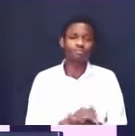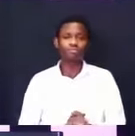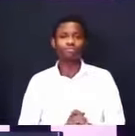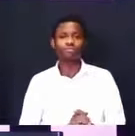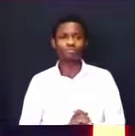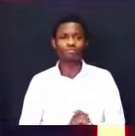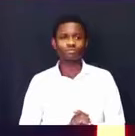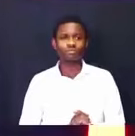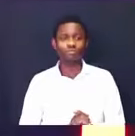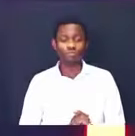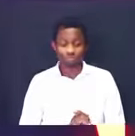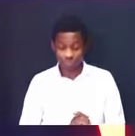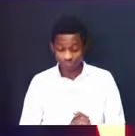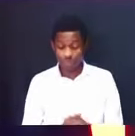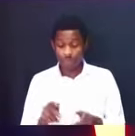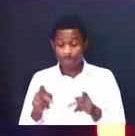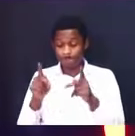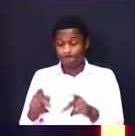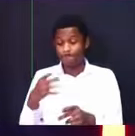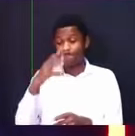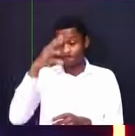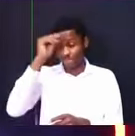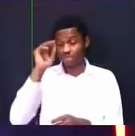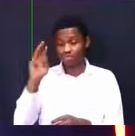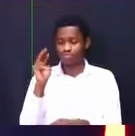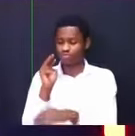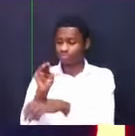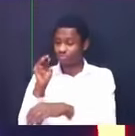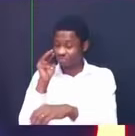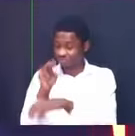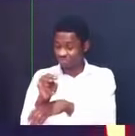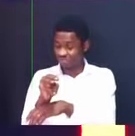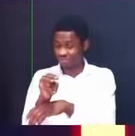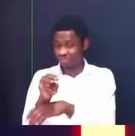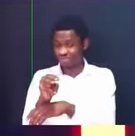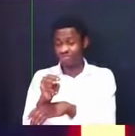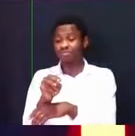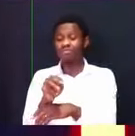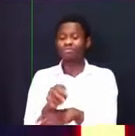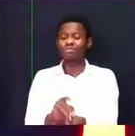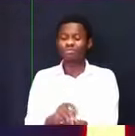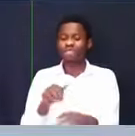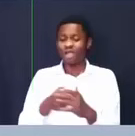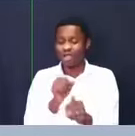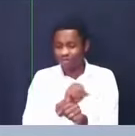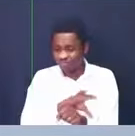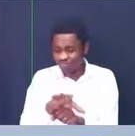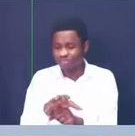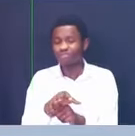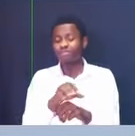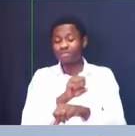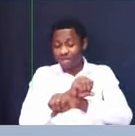the impact of a man's ministry. Onipa bia enya me dwuma hu sunsunso no. Depends on the spiritual character of